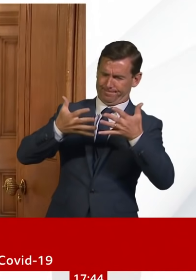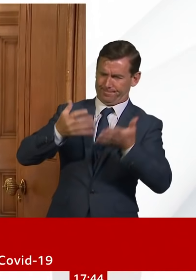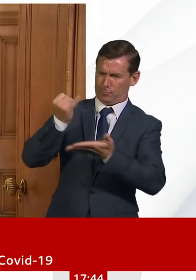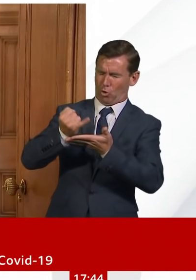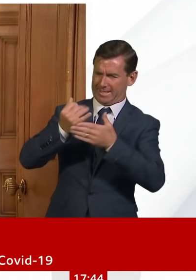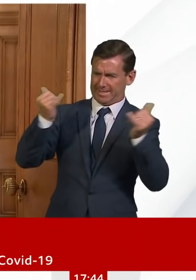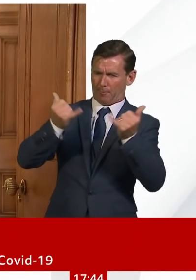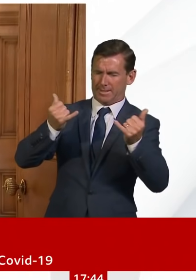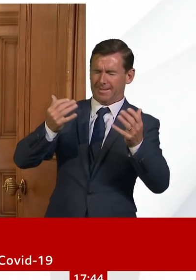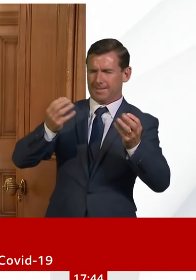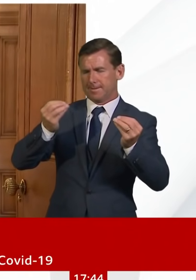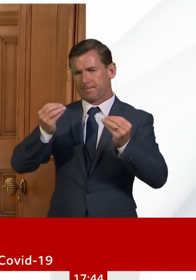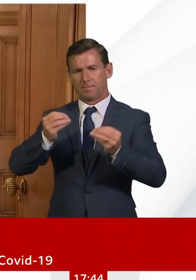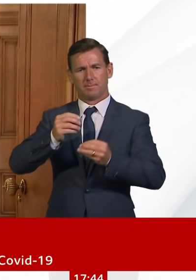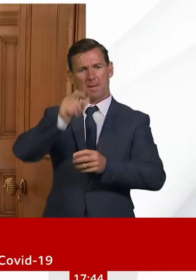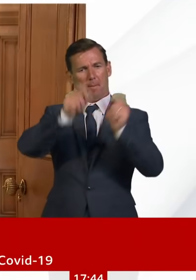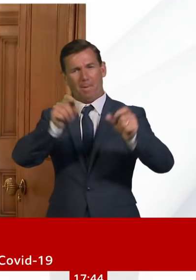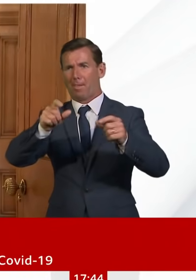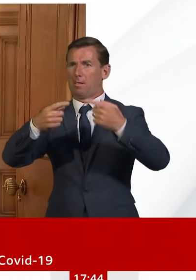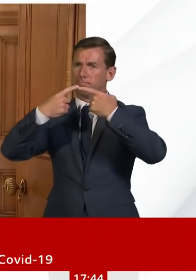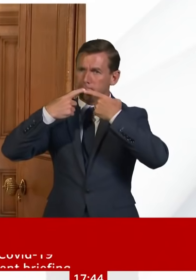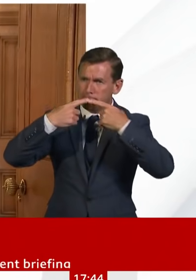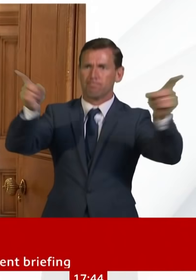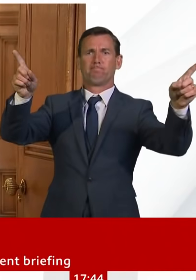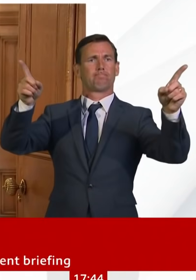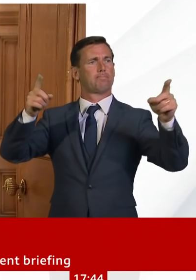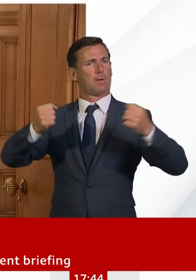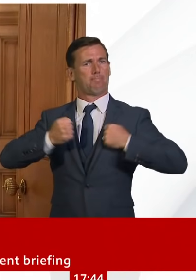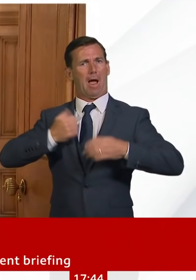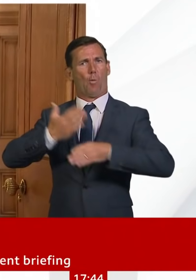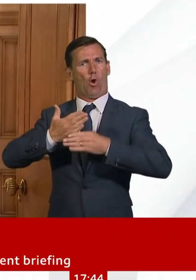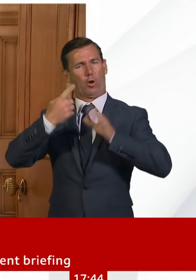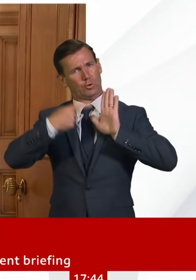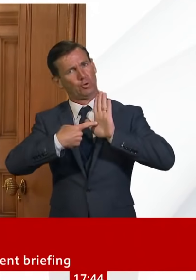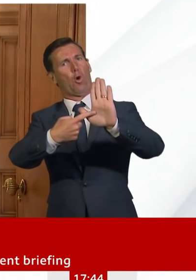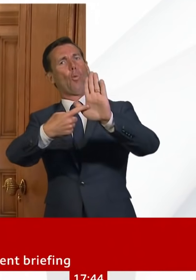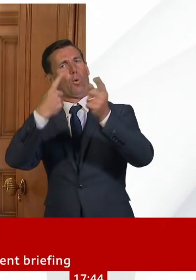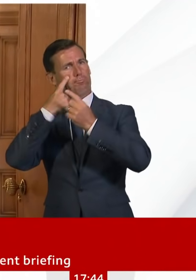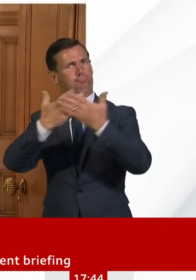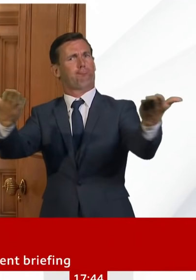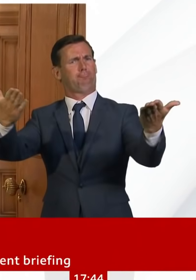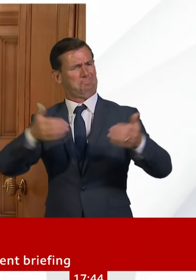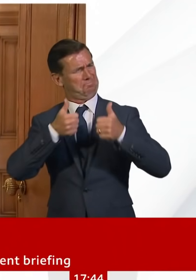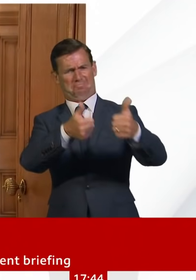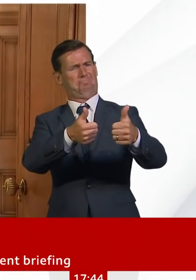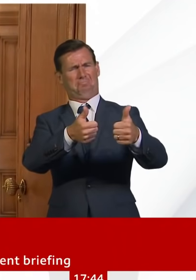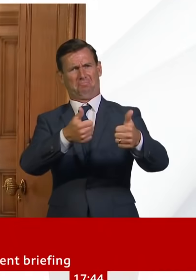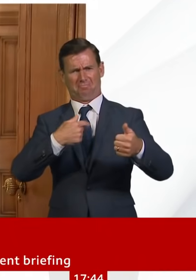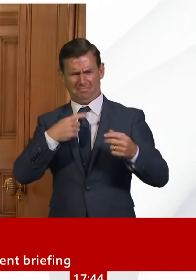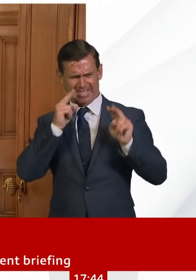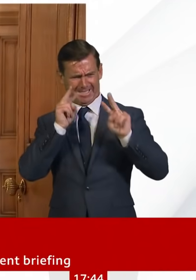of going public with the work they're doing and the conditions that they're working under. And I've also seen